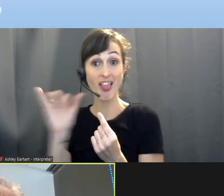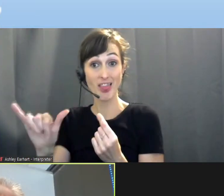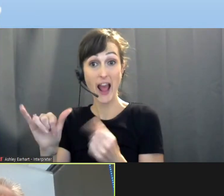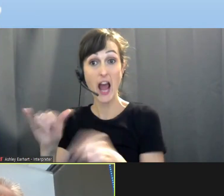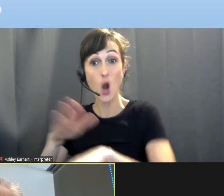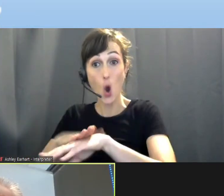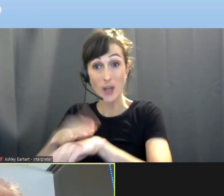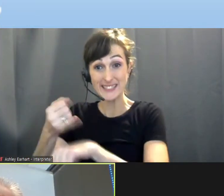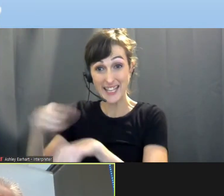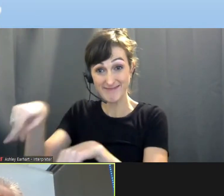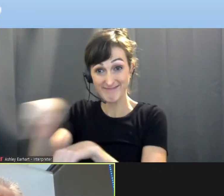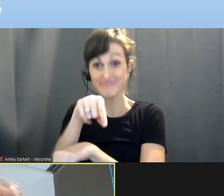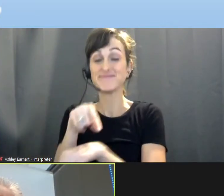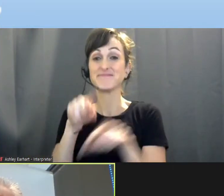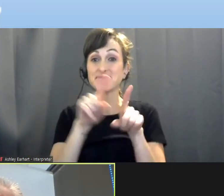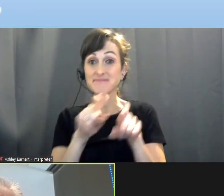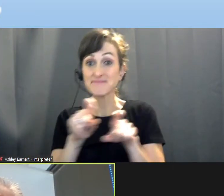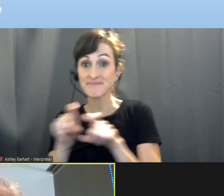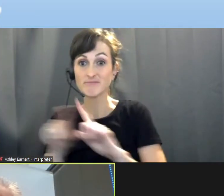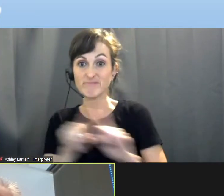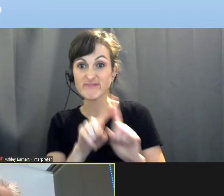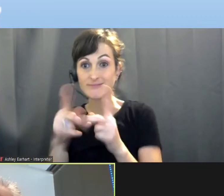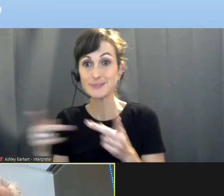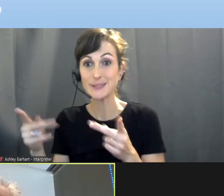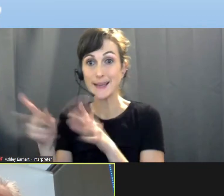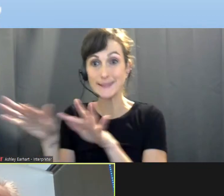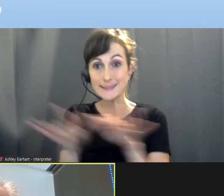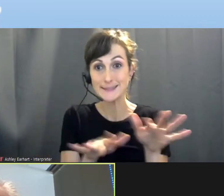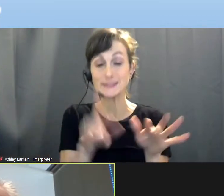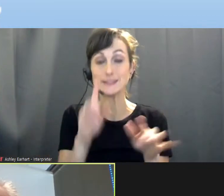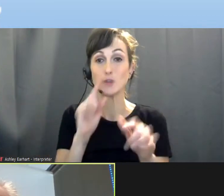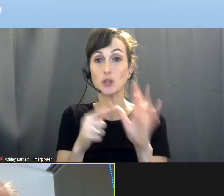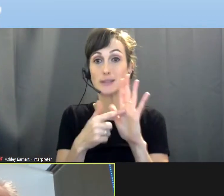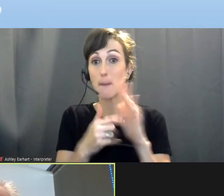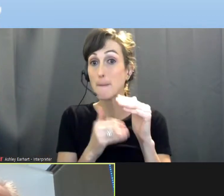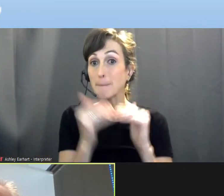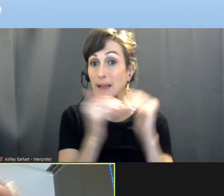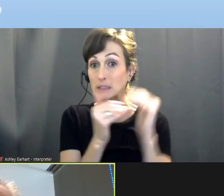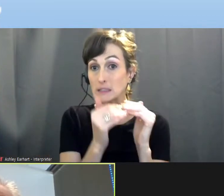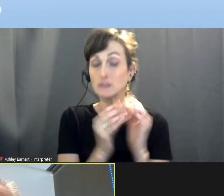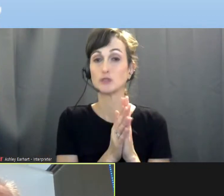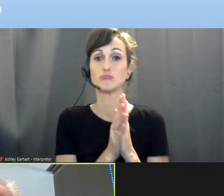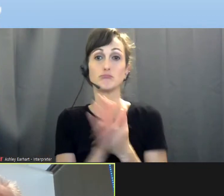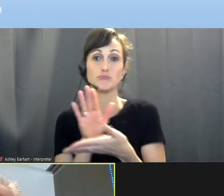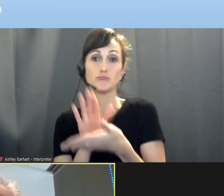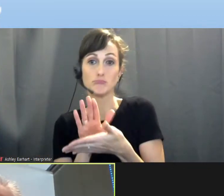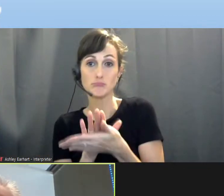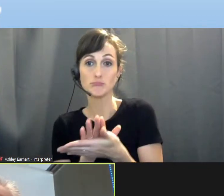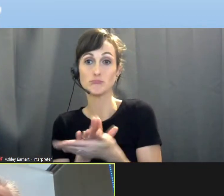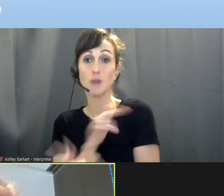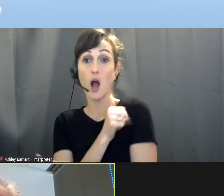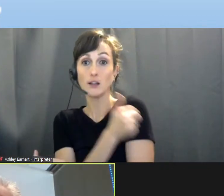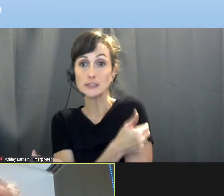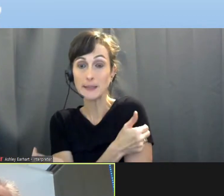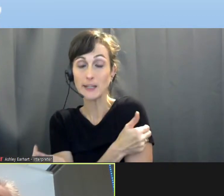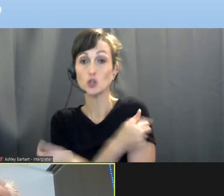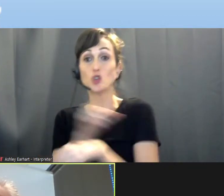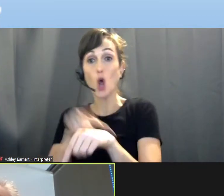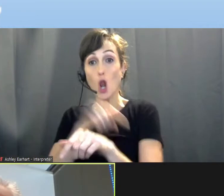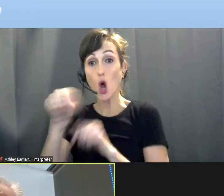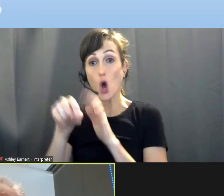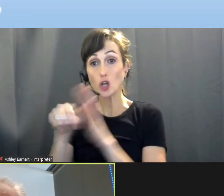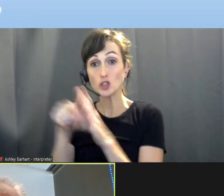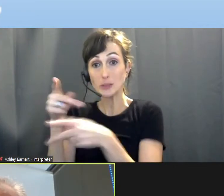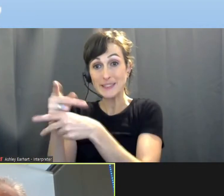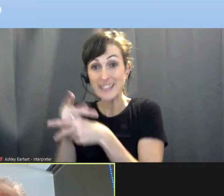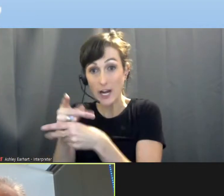environmental testing in various entities such as buildings and schools, hospitals, long-term care facilities, dialysis